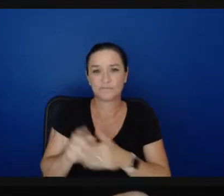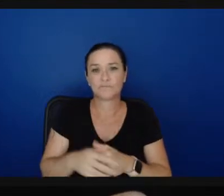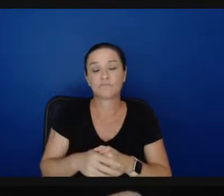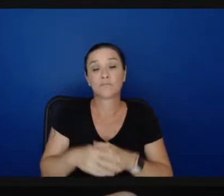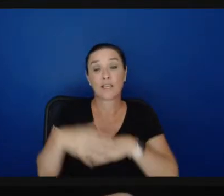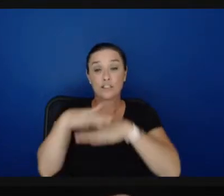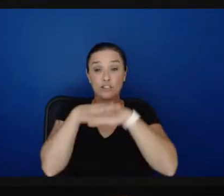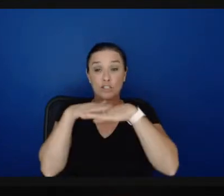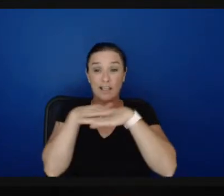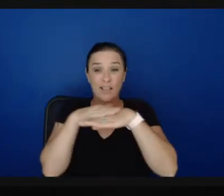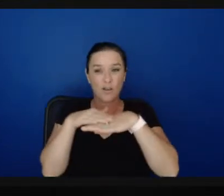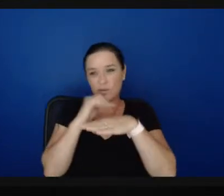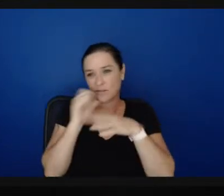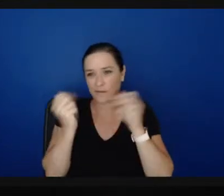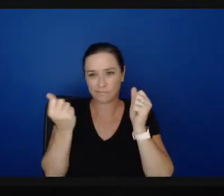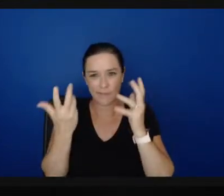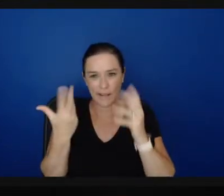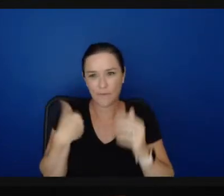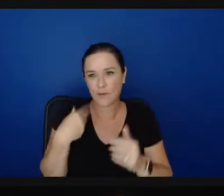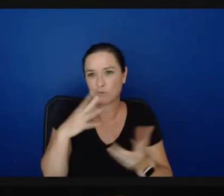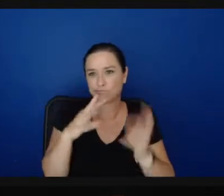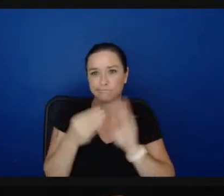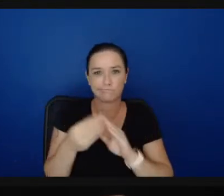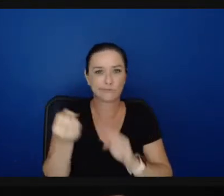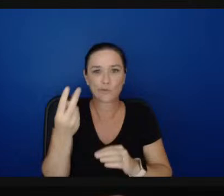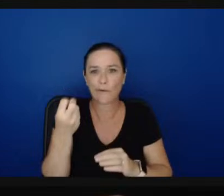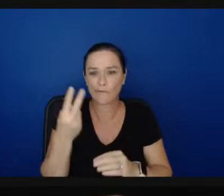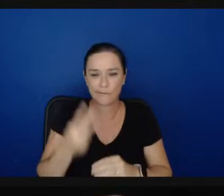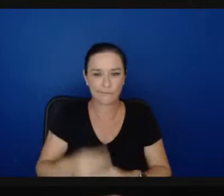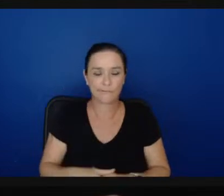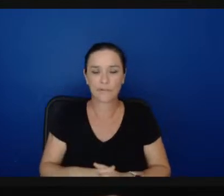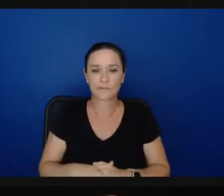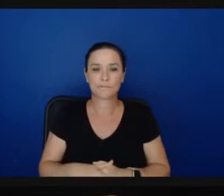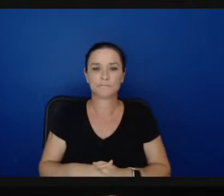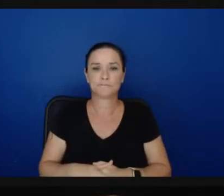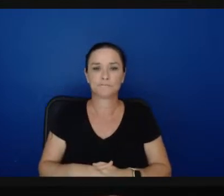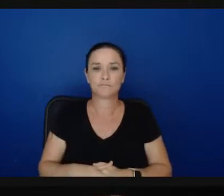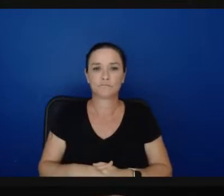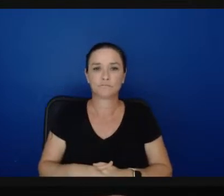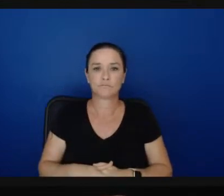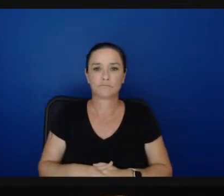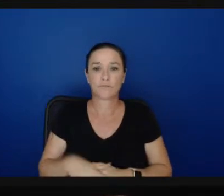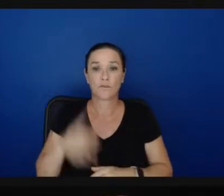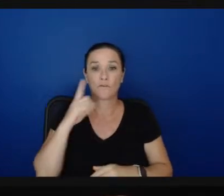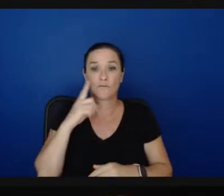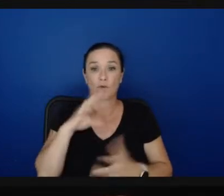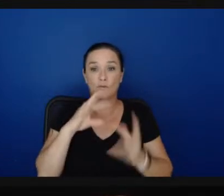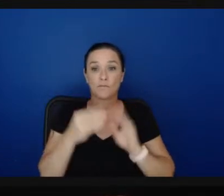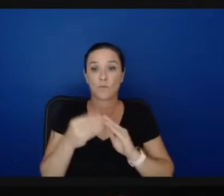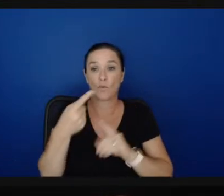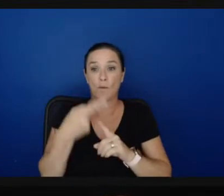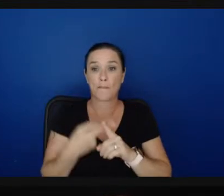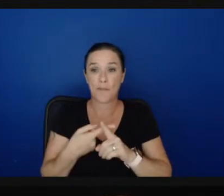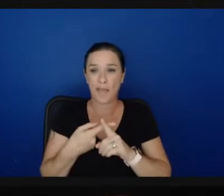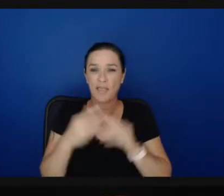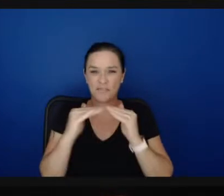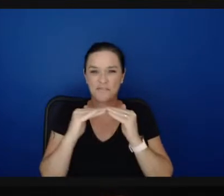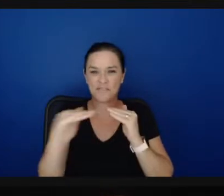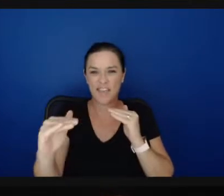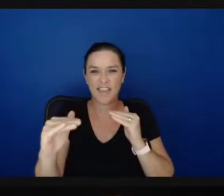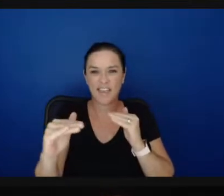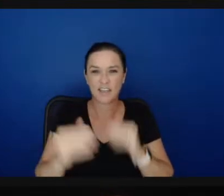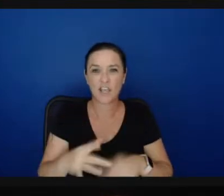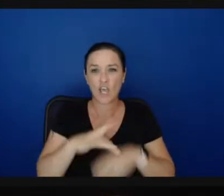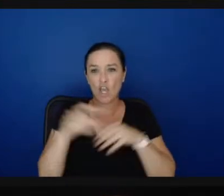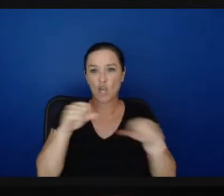not a whole lot either. There's 12 of them in the shallow region. So for the month, tilt pretty flat. Earthquakes,